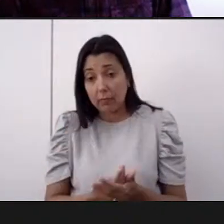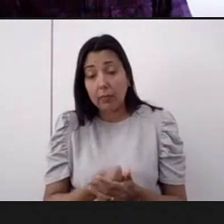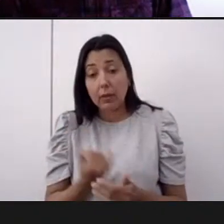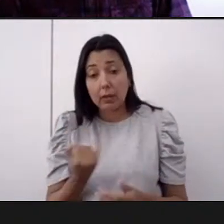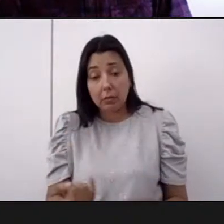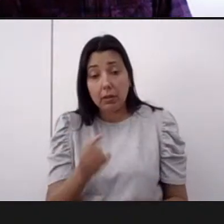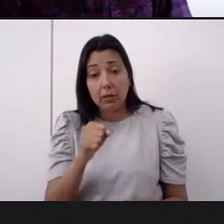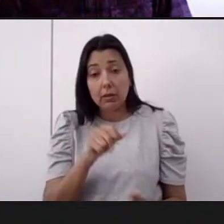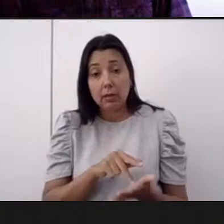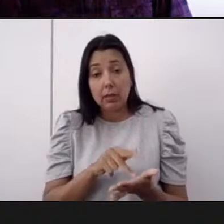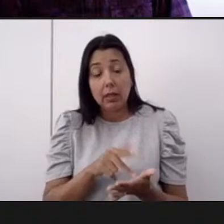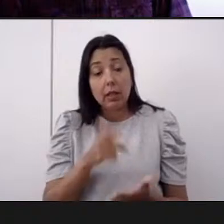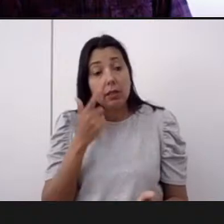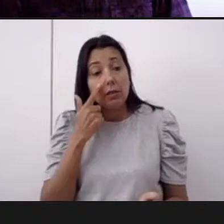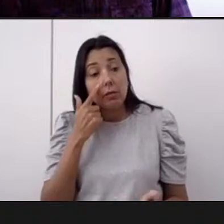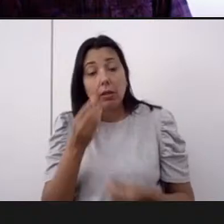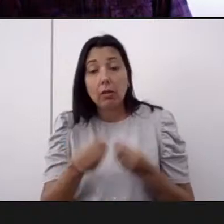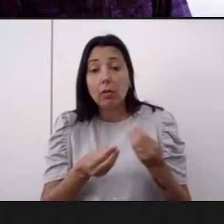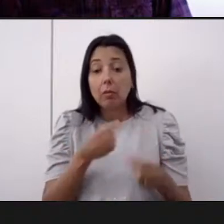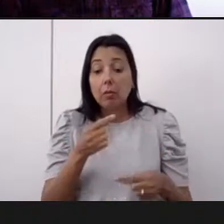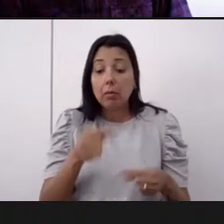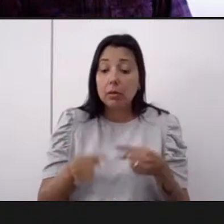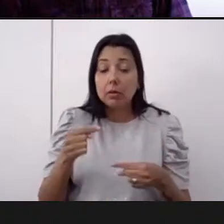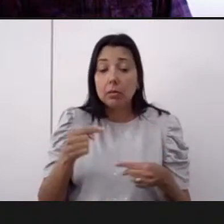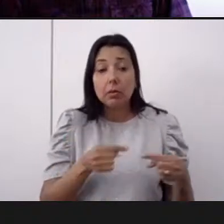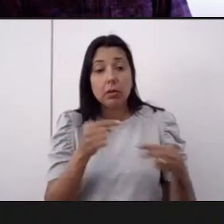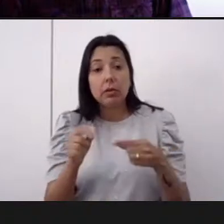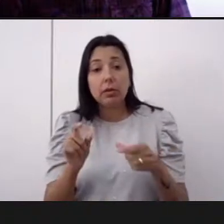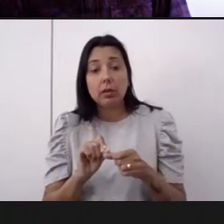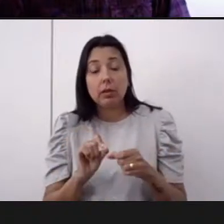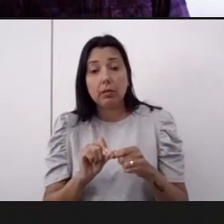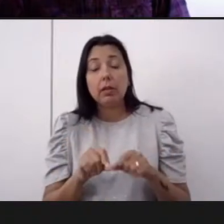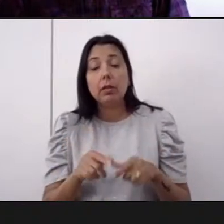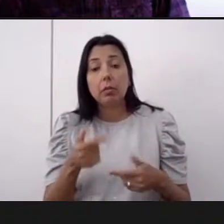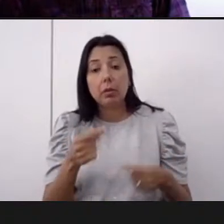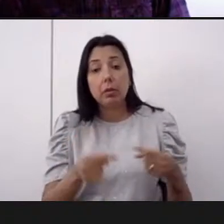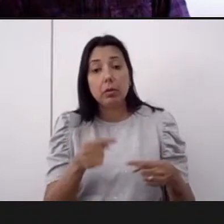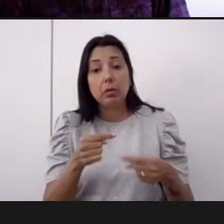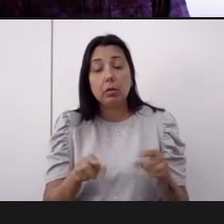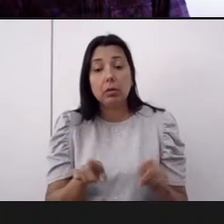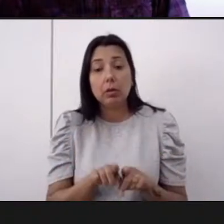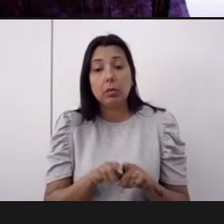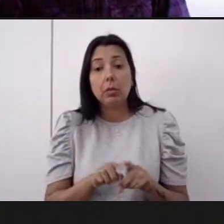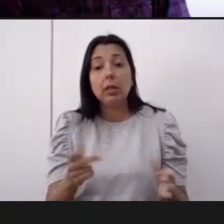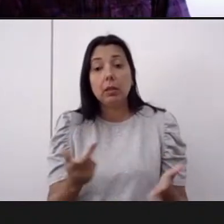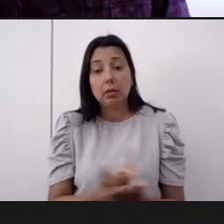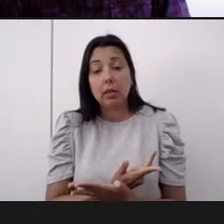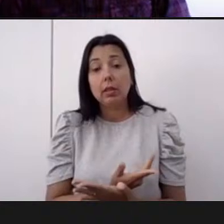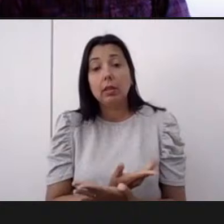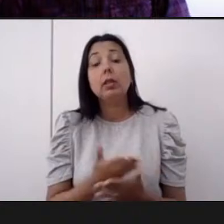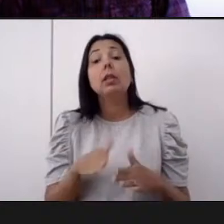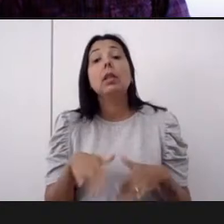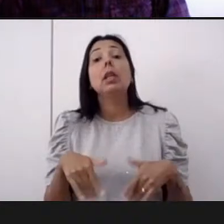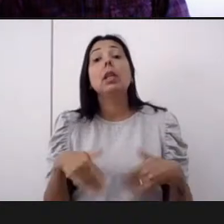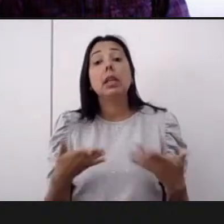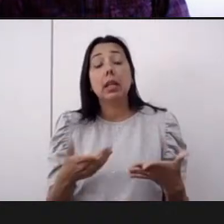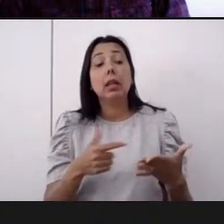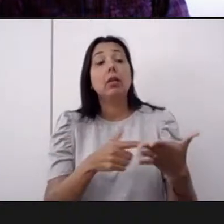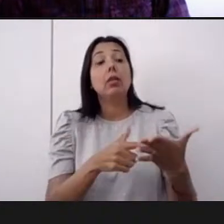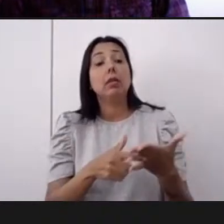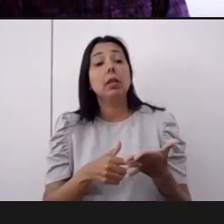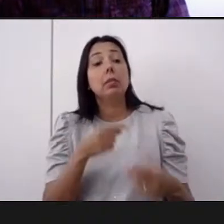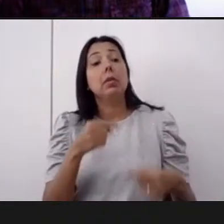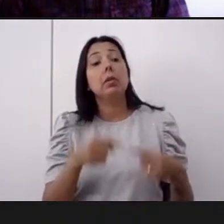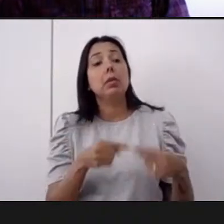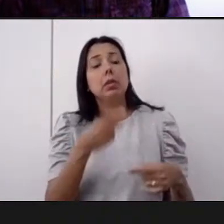policy controversies and how policy debate takes place, and who is invited in the debate, who can be empowered in the debate.